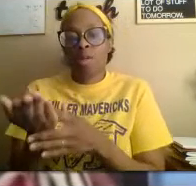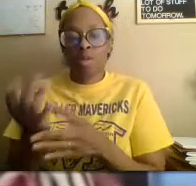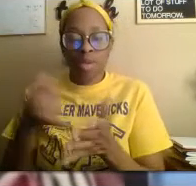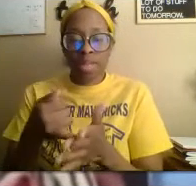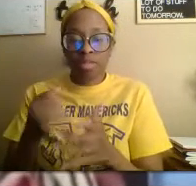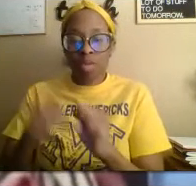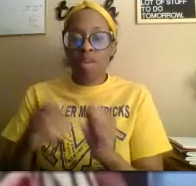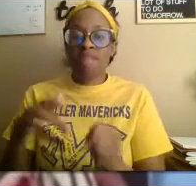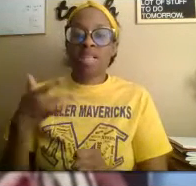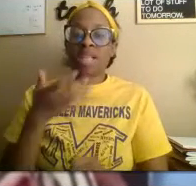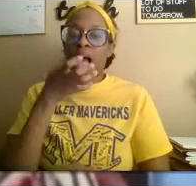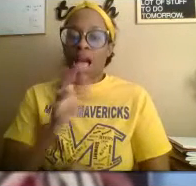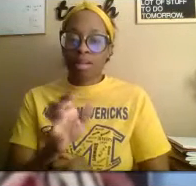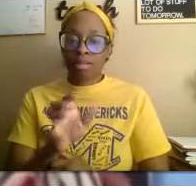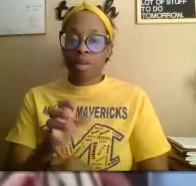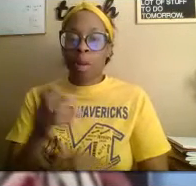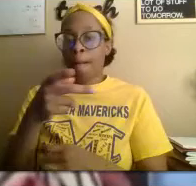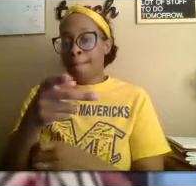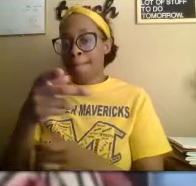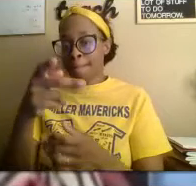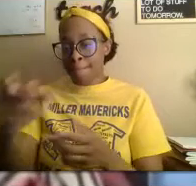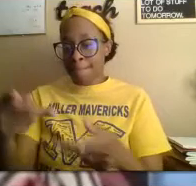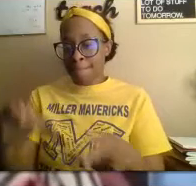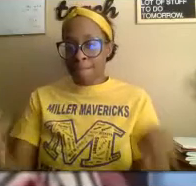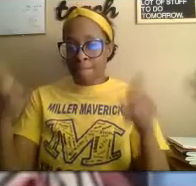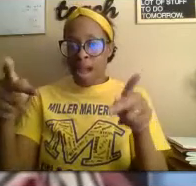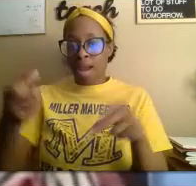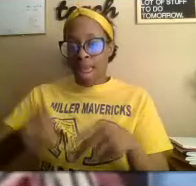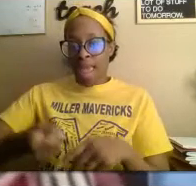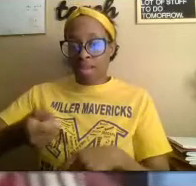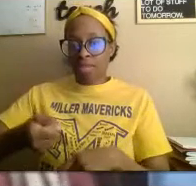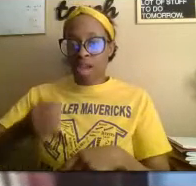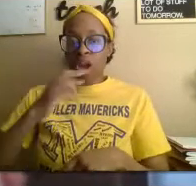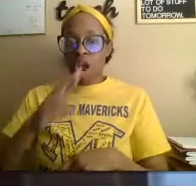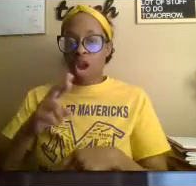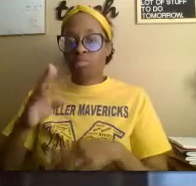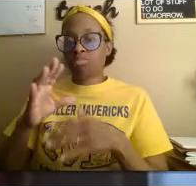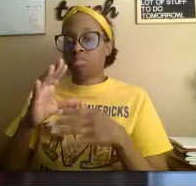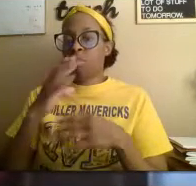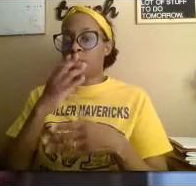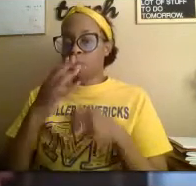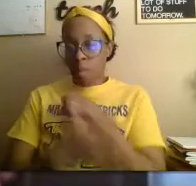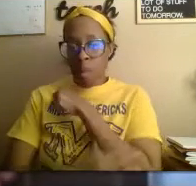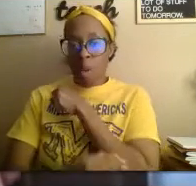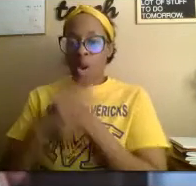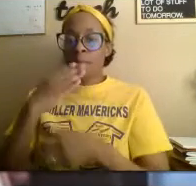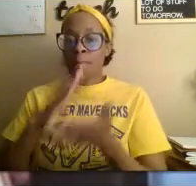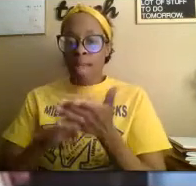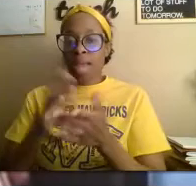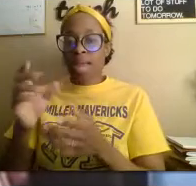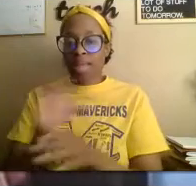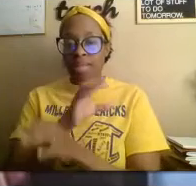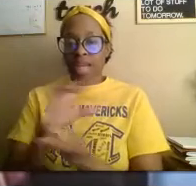plastic pot handles, wood spoons, and cotton oven mitts are poor conductors of thermal